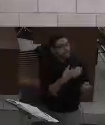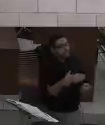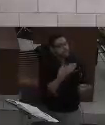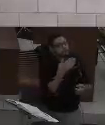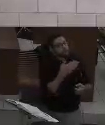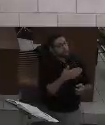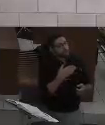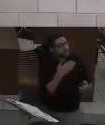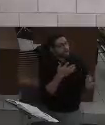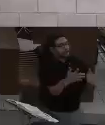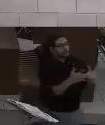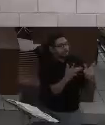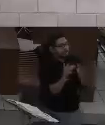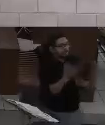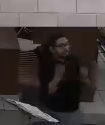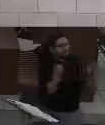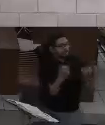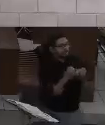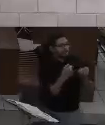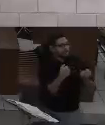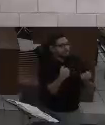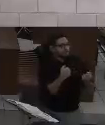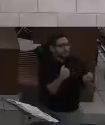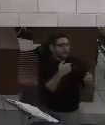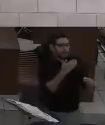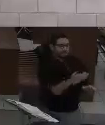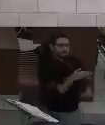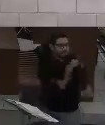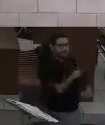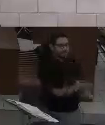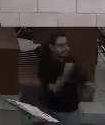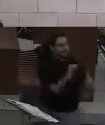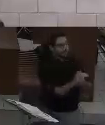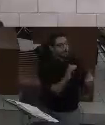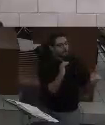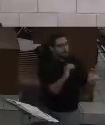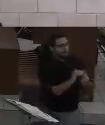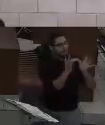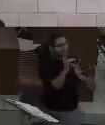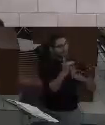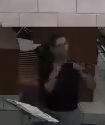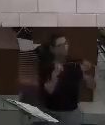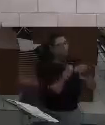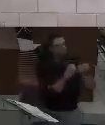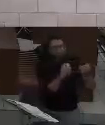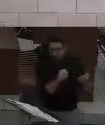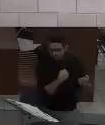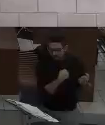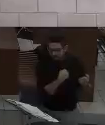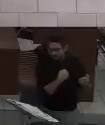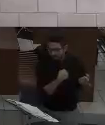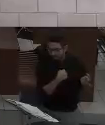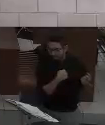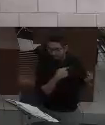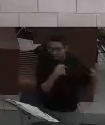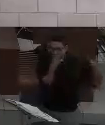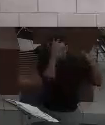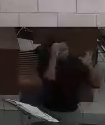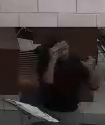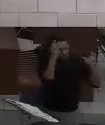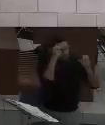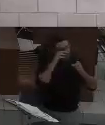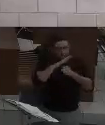me. I'm so glad Jesus lifted me. Singing glory, hallelujah.